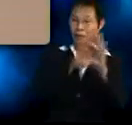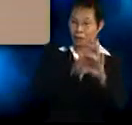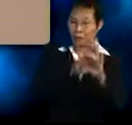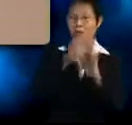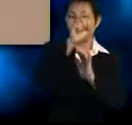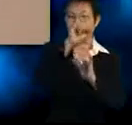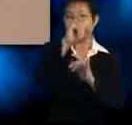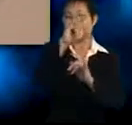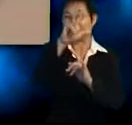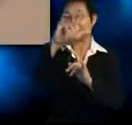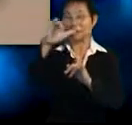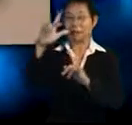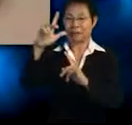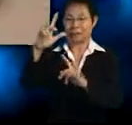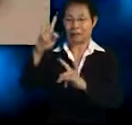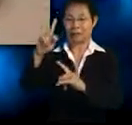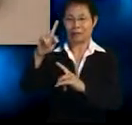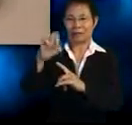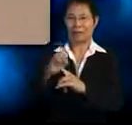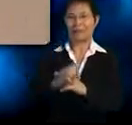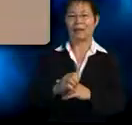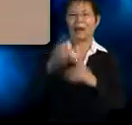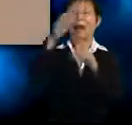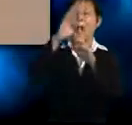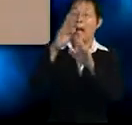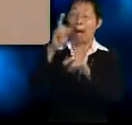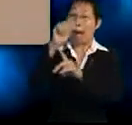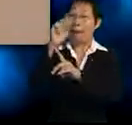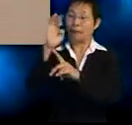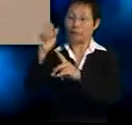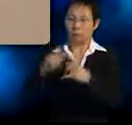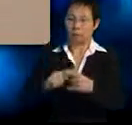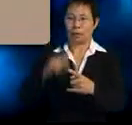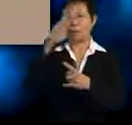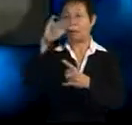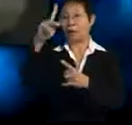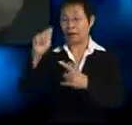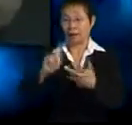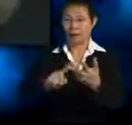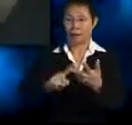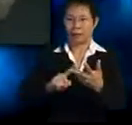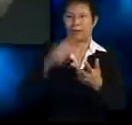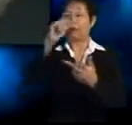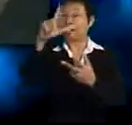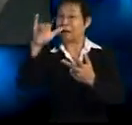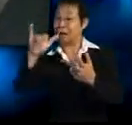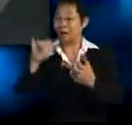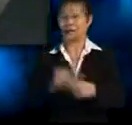Examples of silicates are asbestos, mica, and clay.